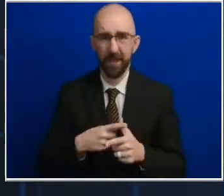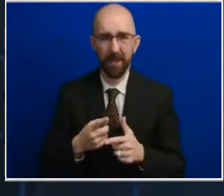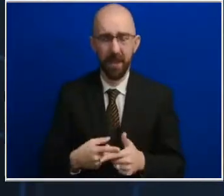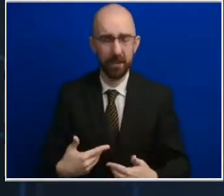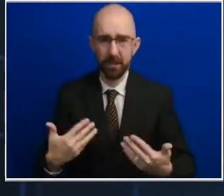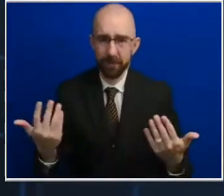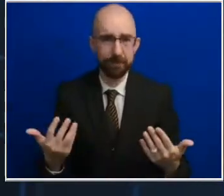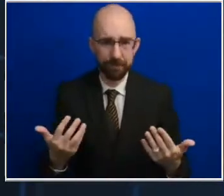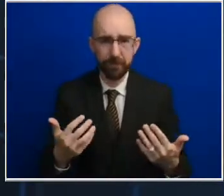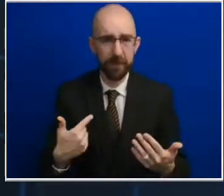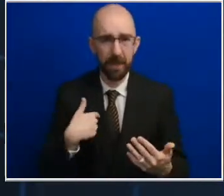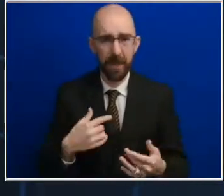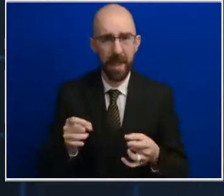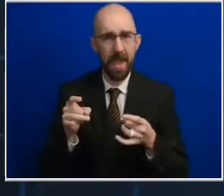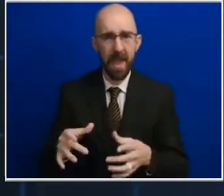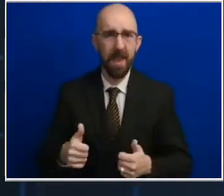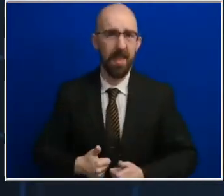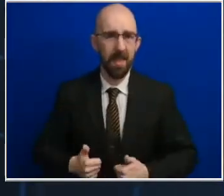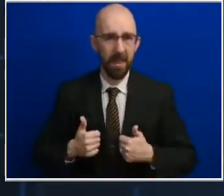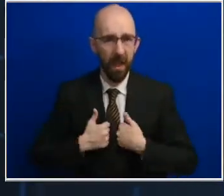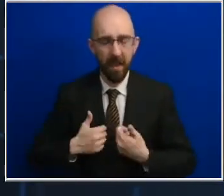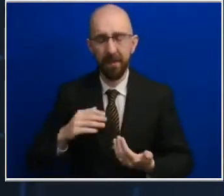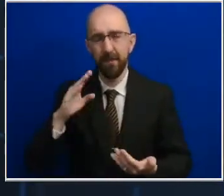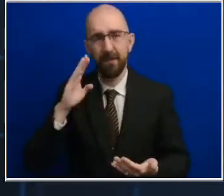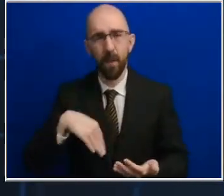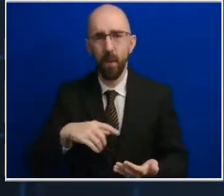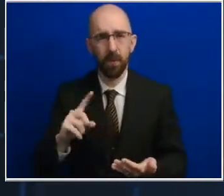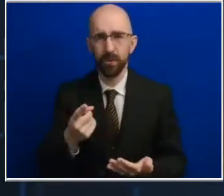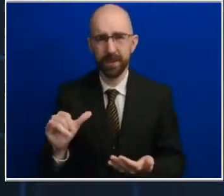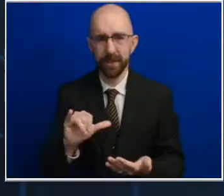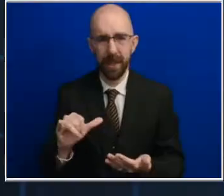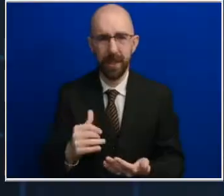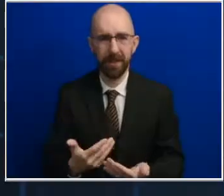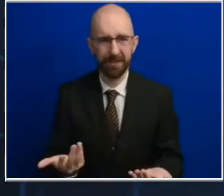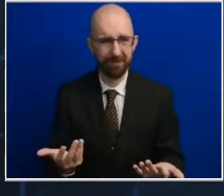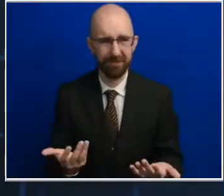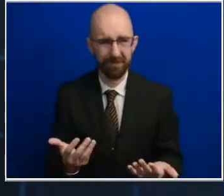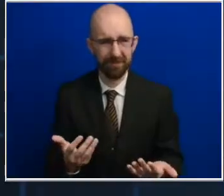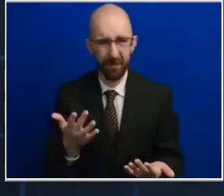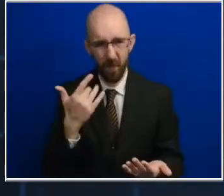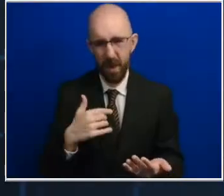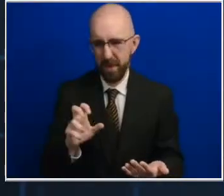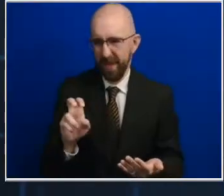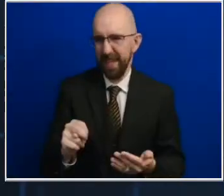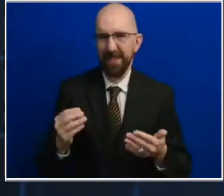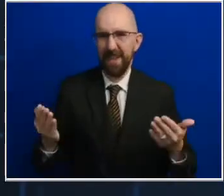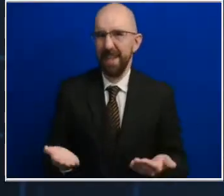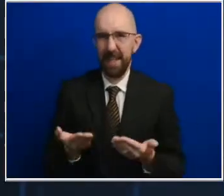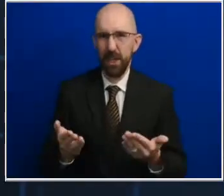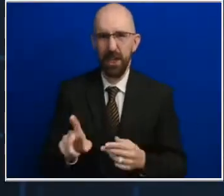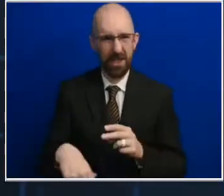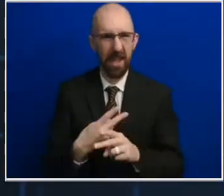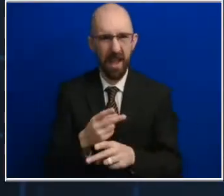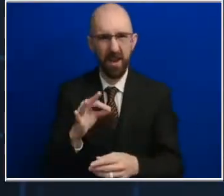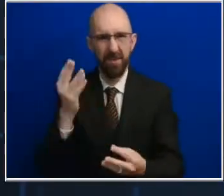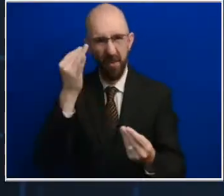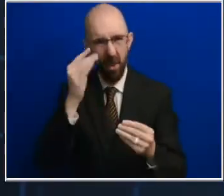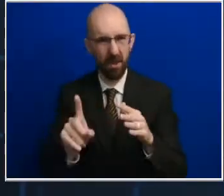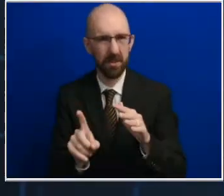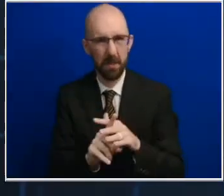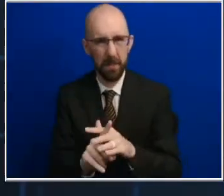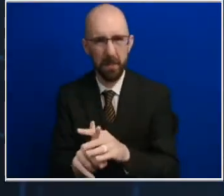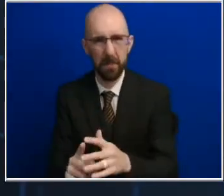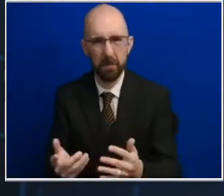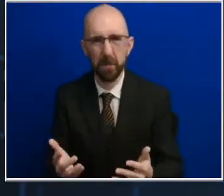know, hating life, and, you know, it was just like, all right, well, then why am I even here kind of thing. Oh my gosh, that's awful. And yeah. And